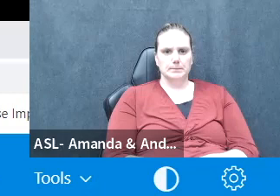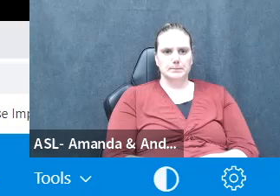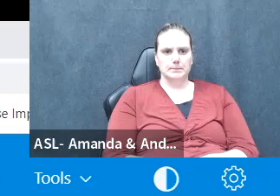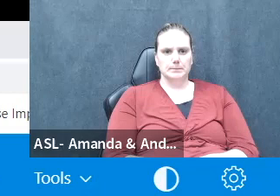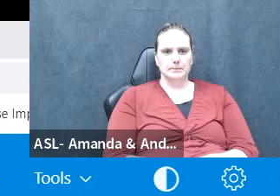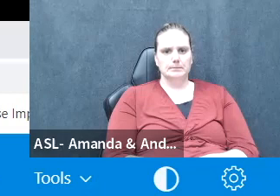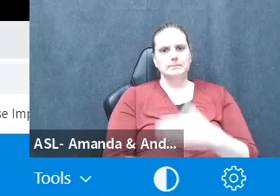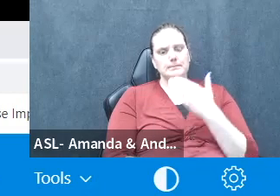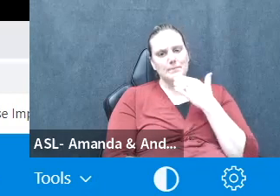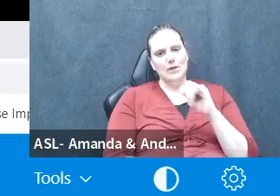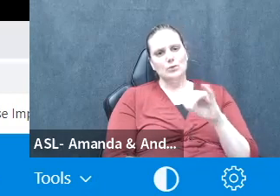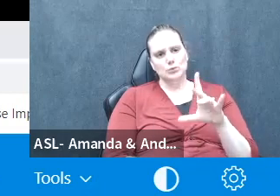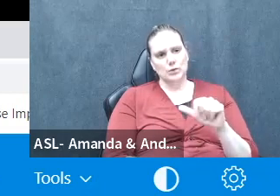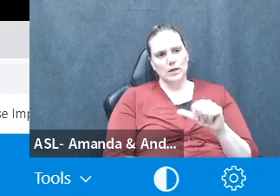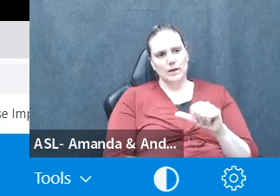Thank you, Julia.